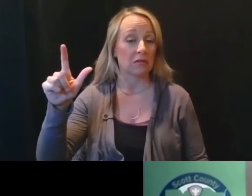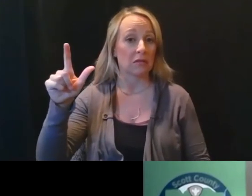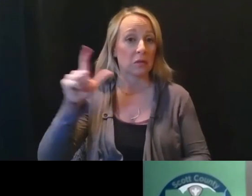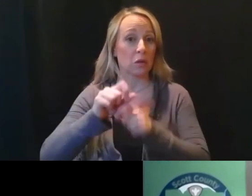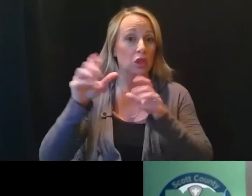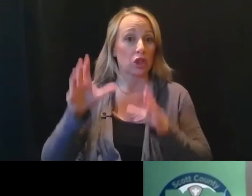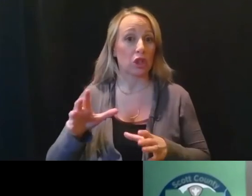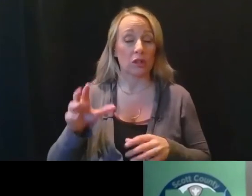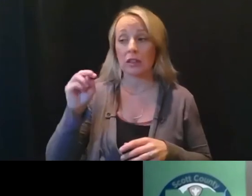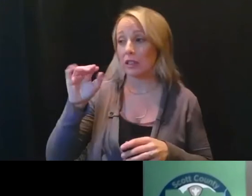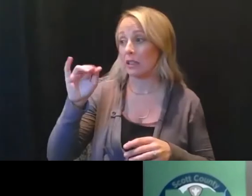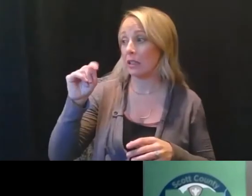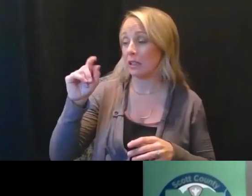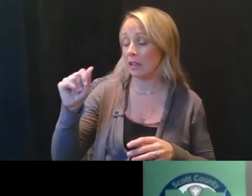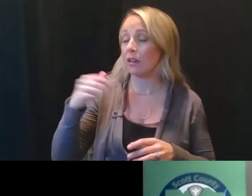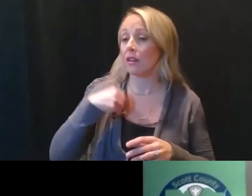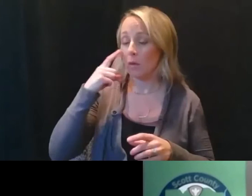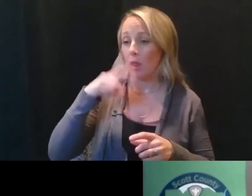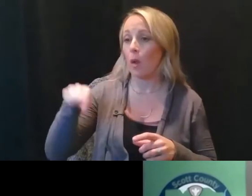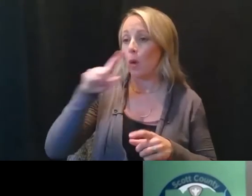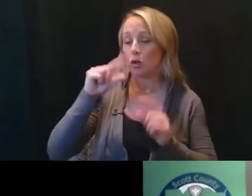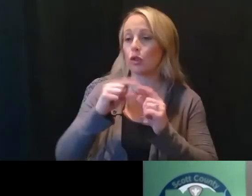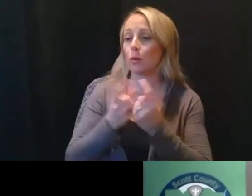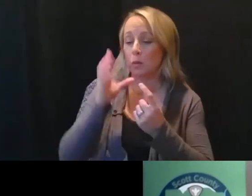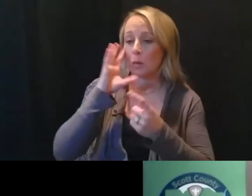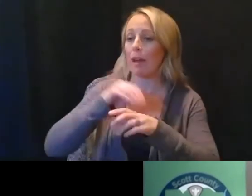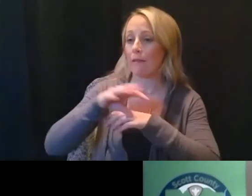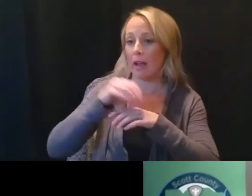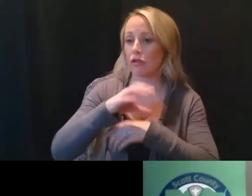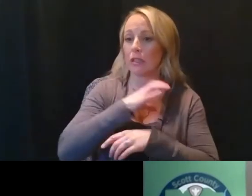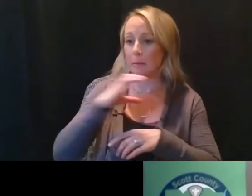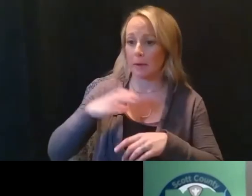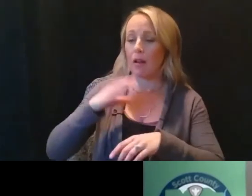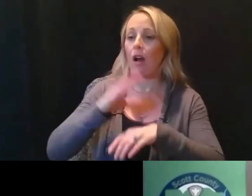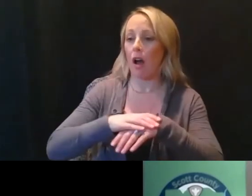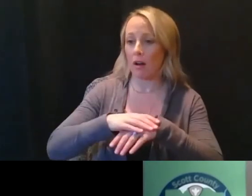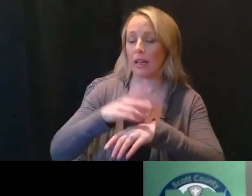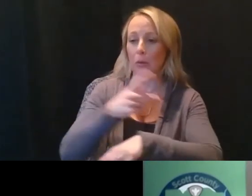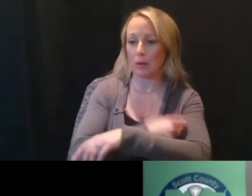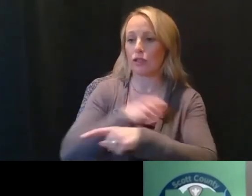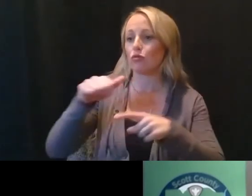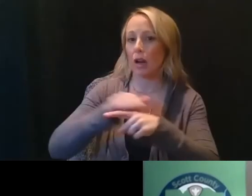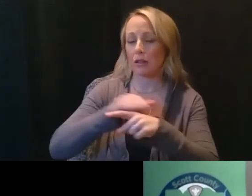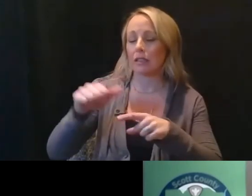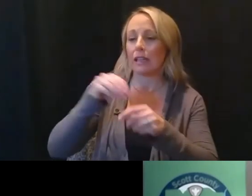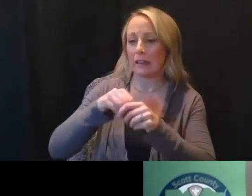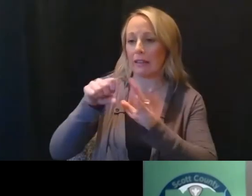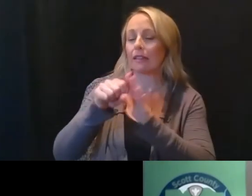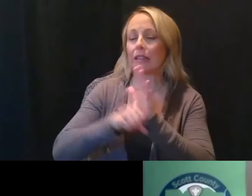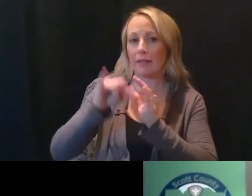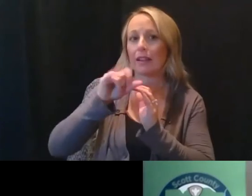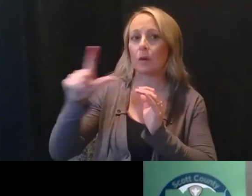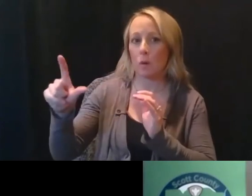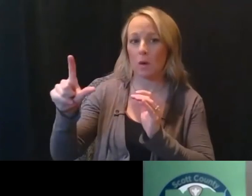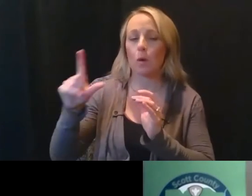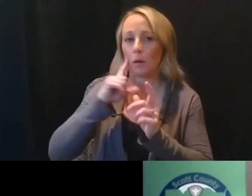Sure. For those groups, it will be the Advisory Committee on Immunization Practices that the state of Illinois will be going